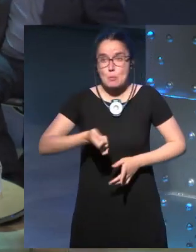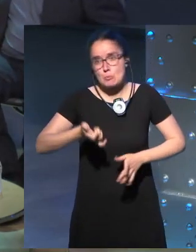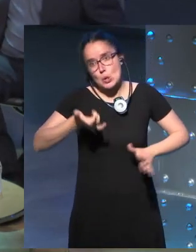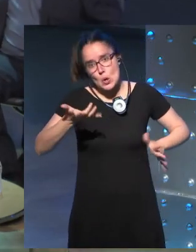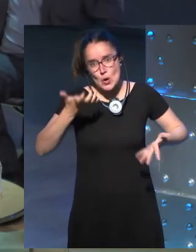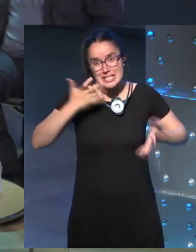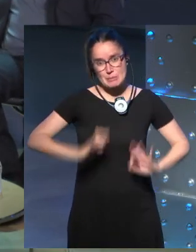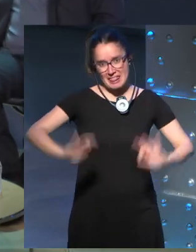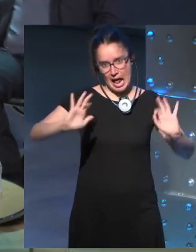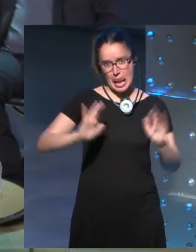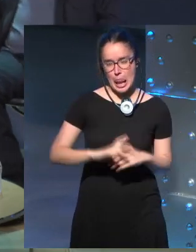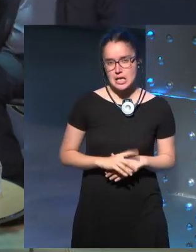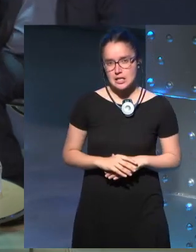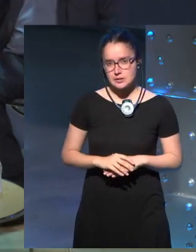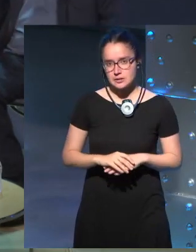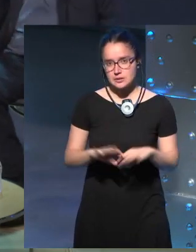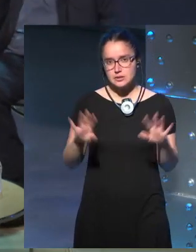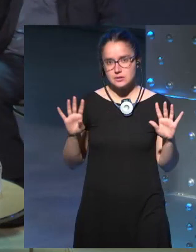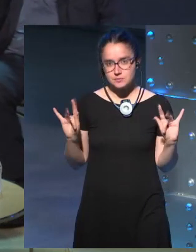of goalkeepers.